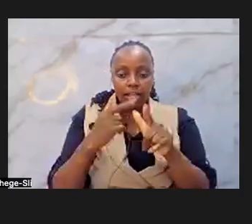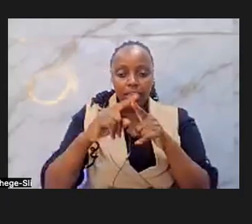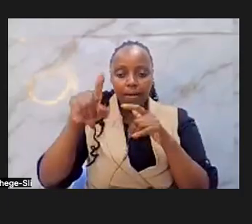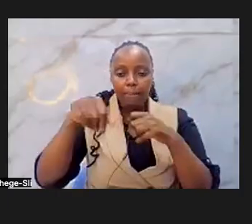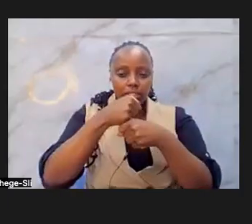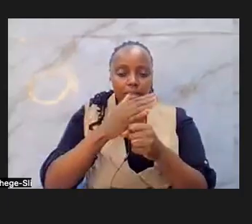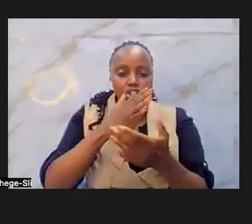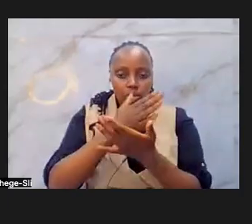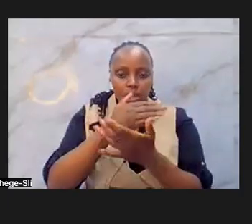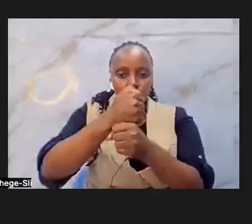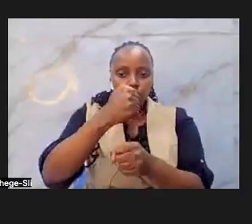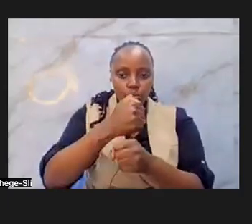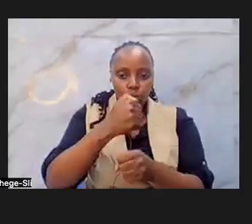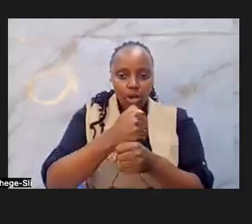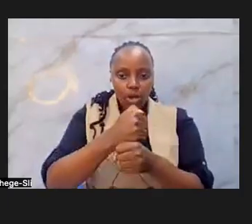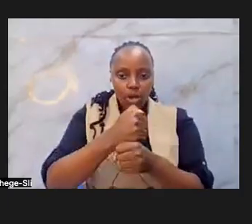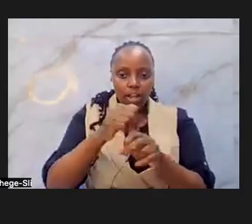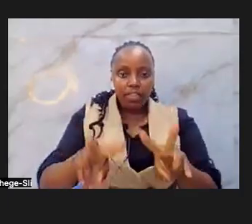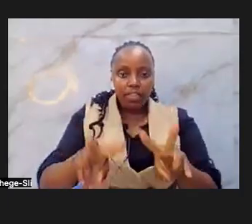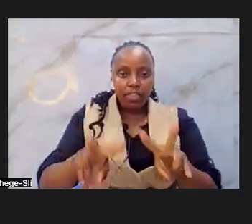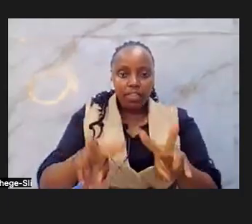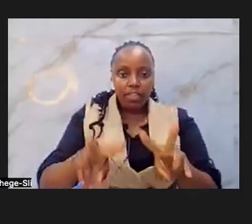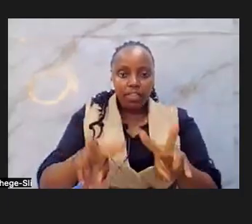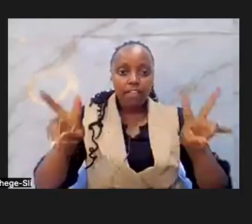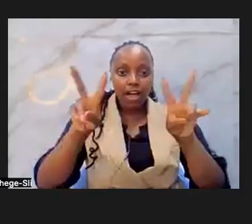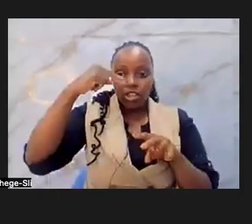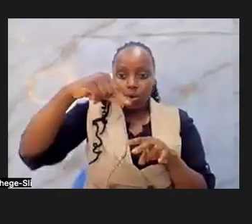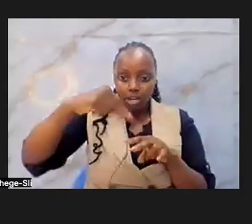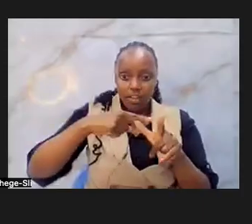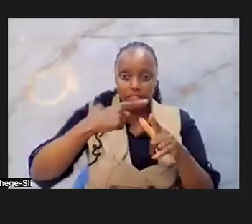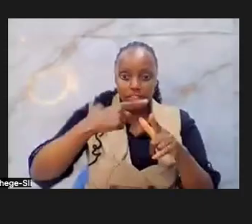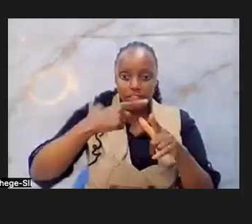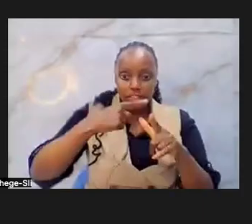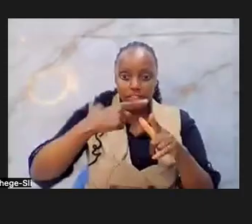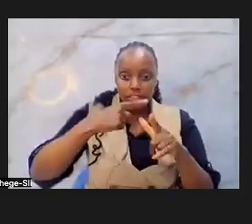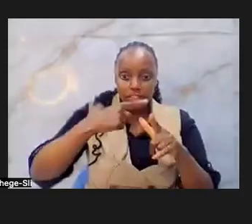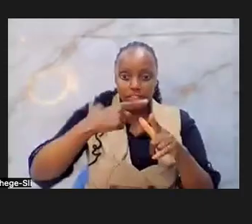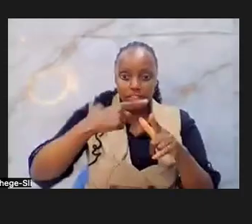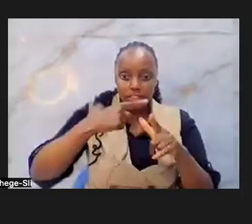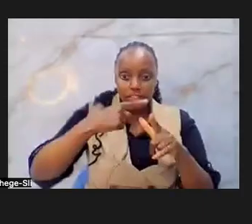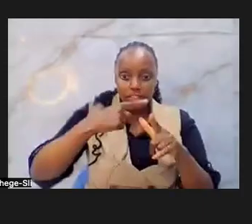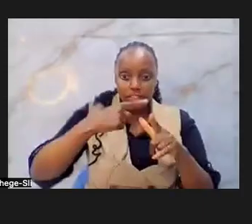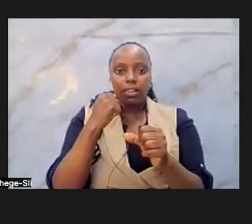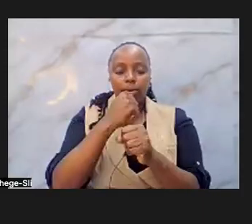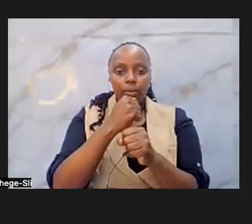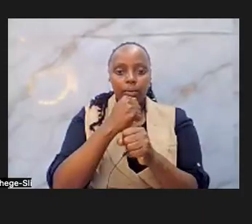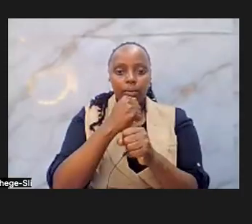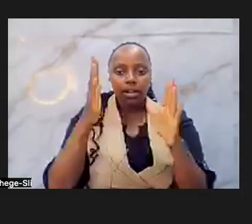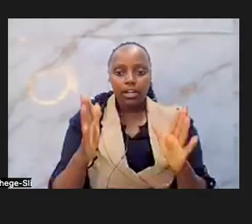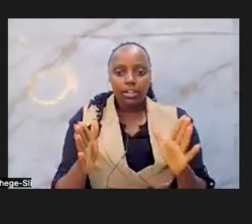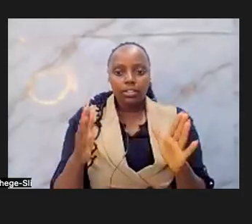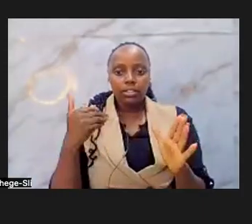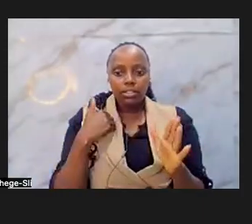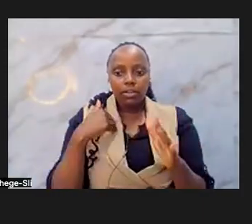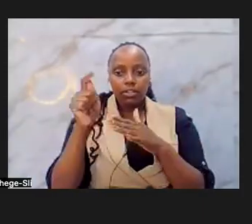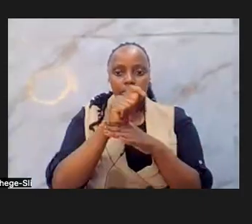around values clarification and really trying to unpack the beliefs of the health workers during the trainings, because you're trying to train someone who is performing